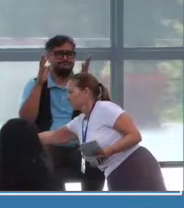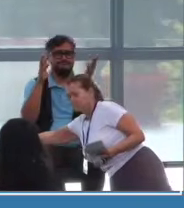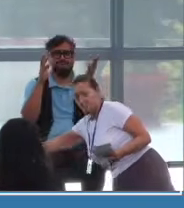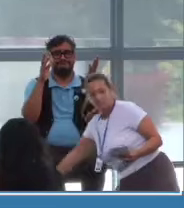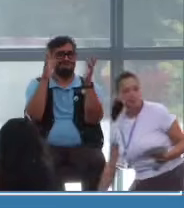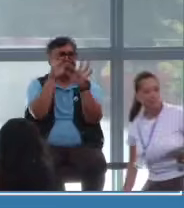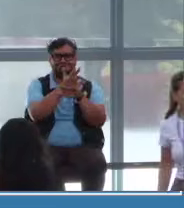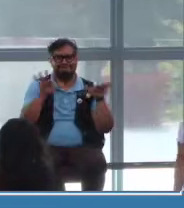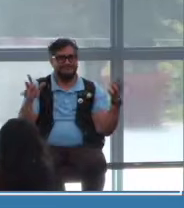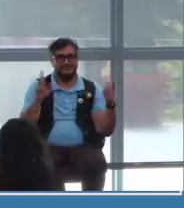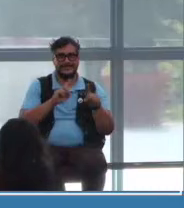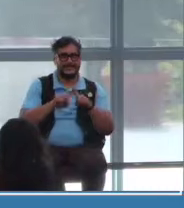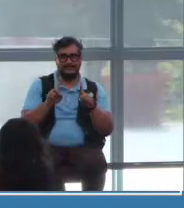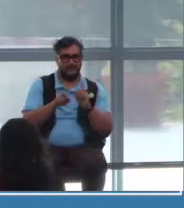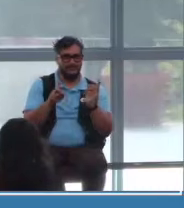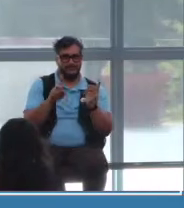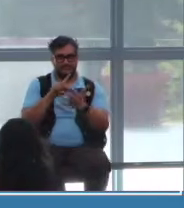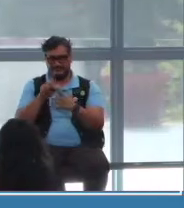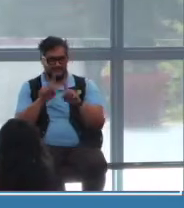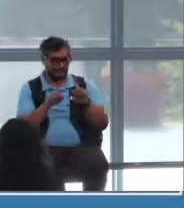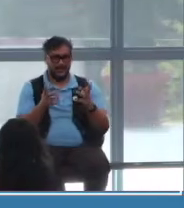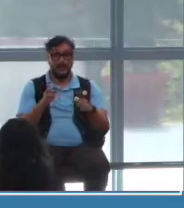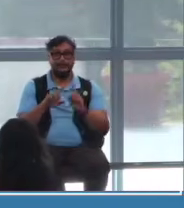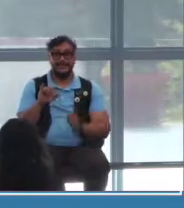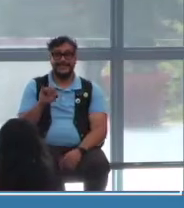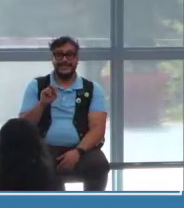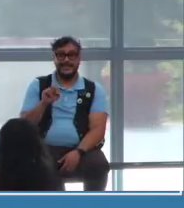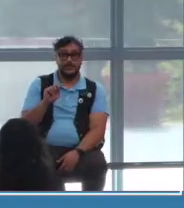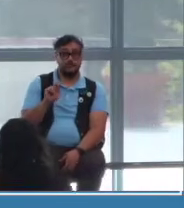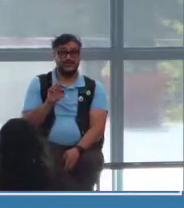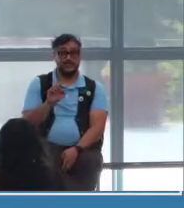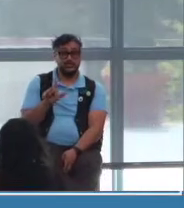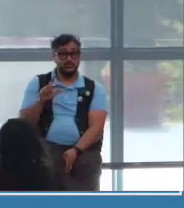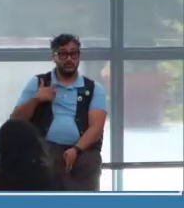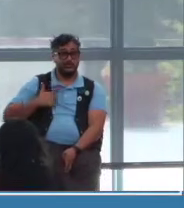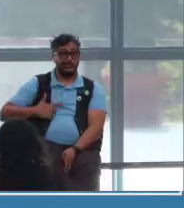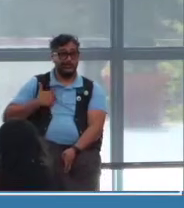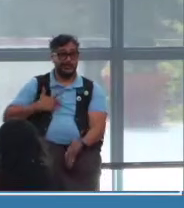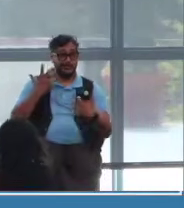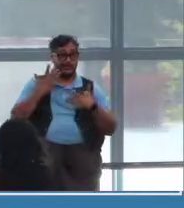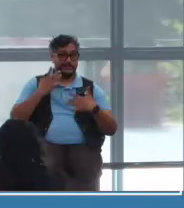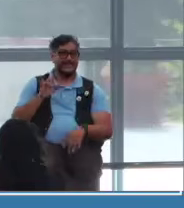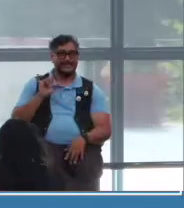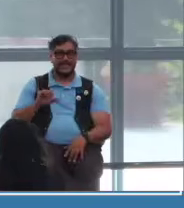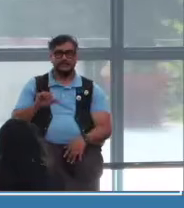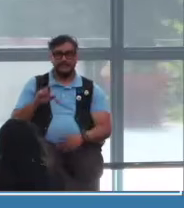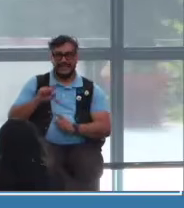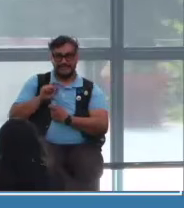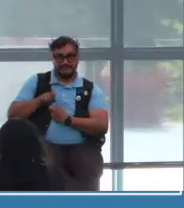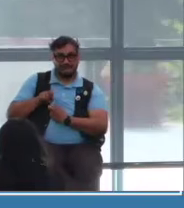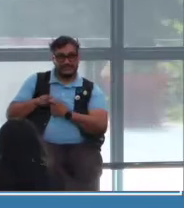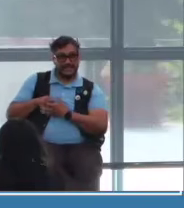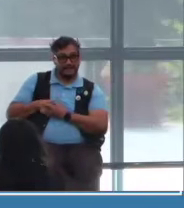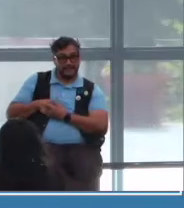common abnormalities, but interstitial lung disease can be acute inflammation or it can